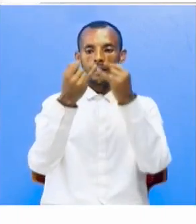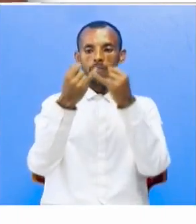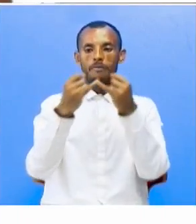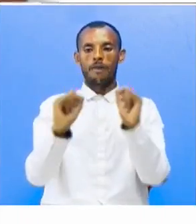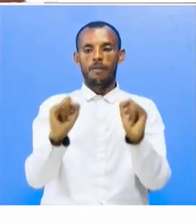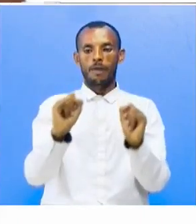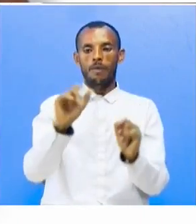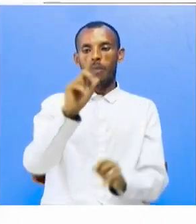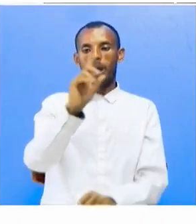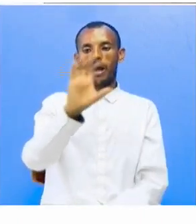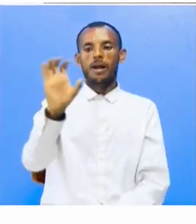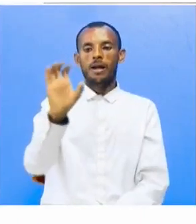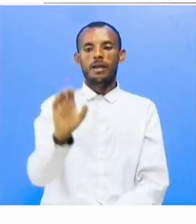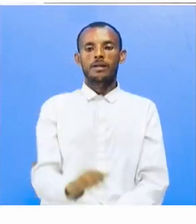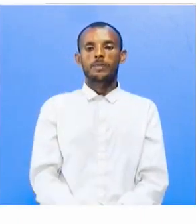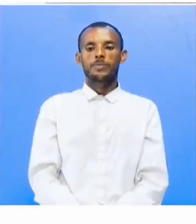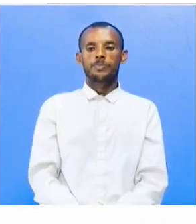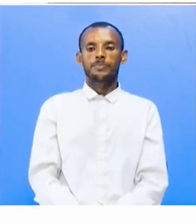over 100